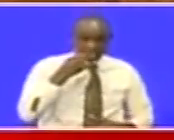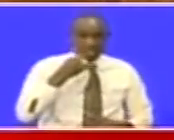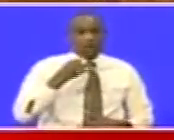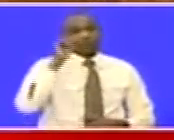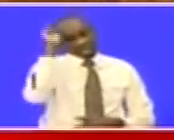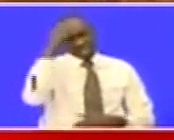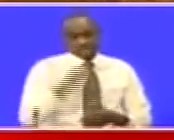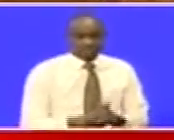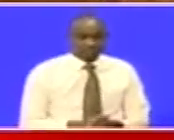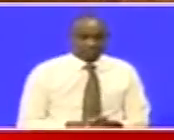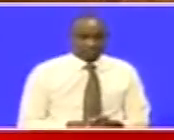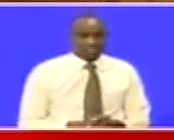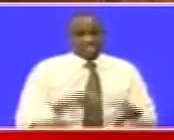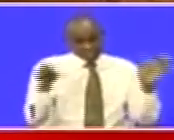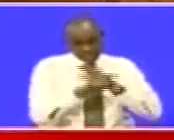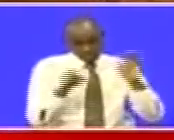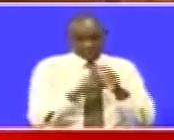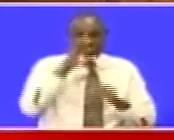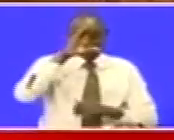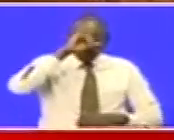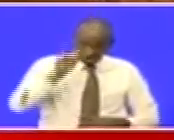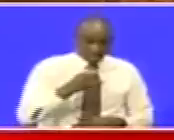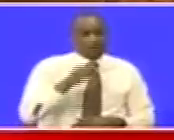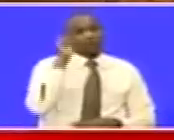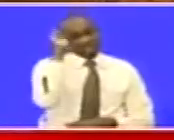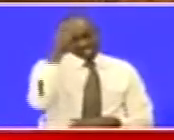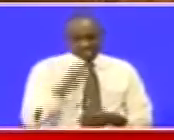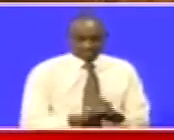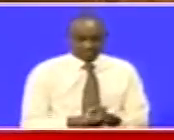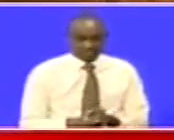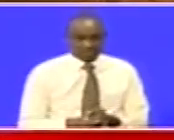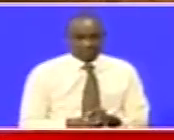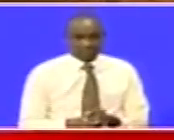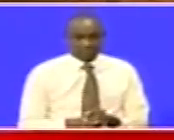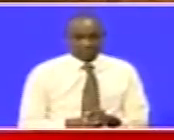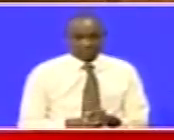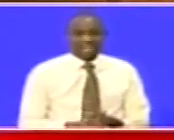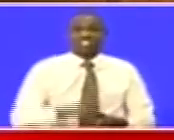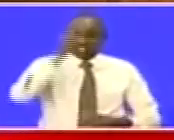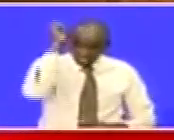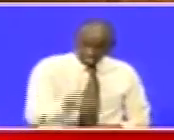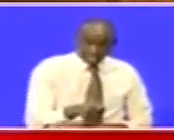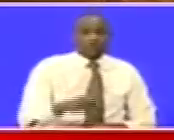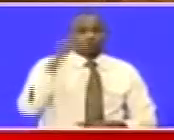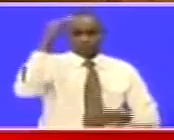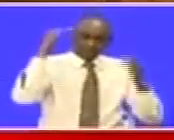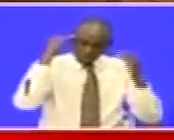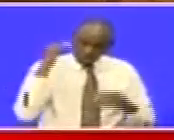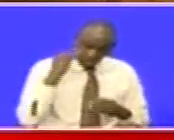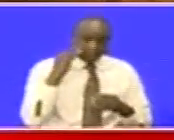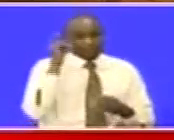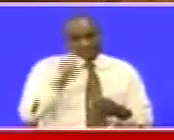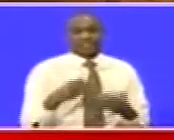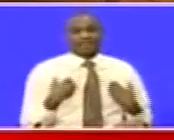Republic of Kenya, Deputy Chief Justice of the Republic of Kenya, and a judge of the Supreme Court, so that we